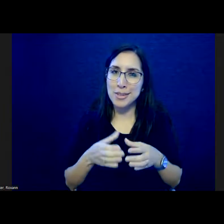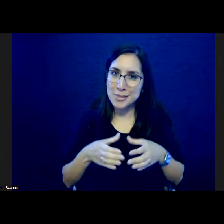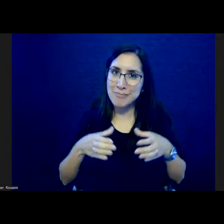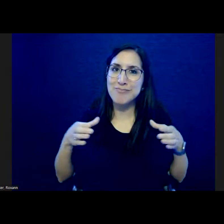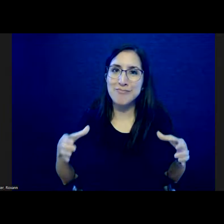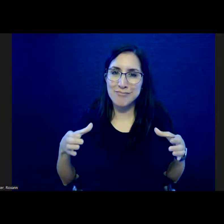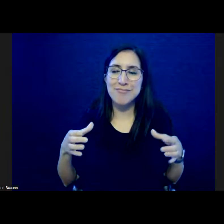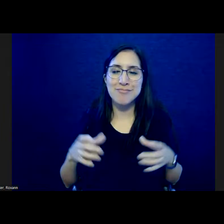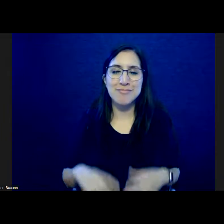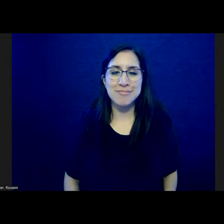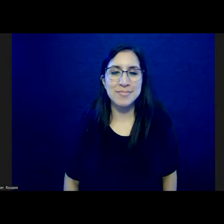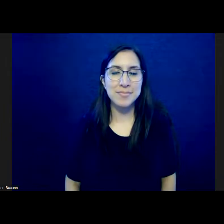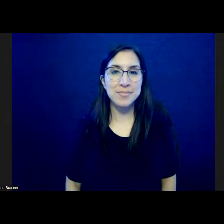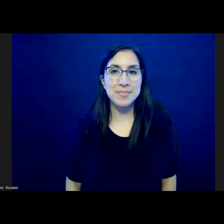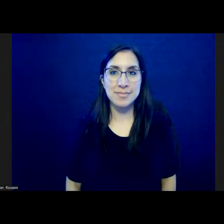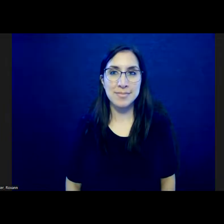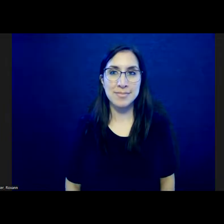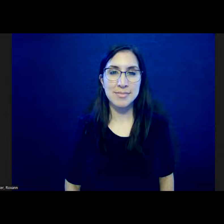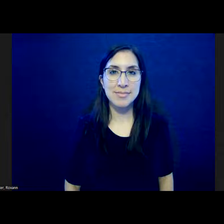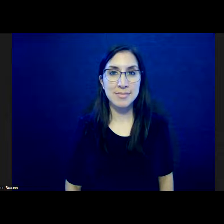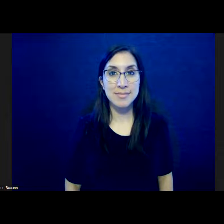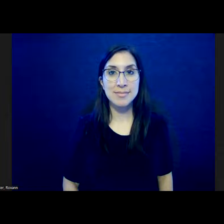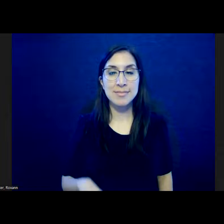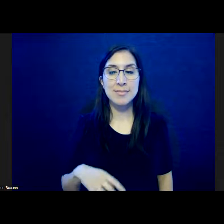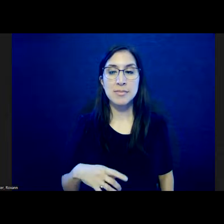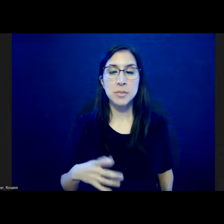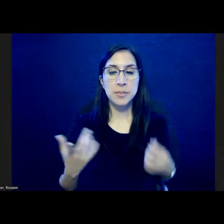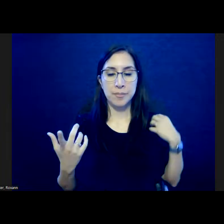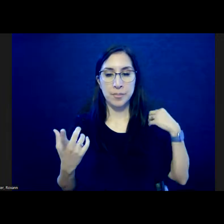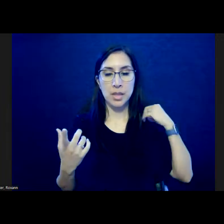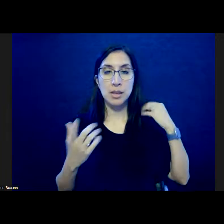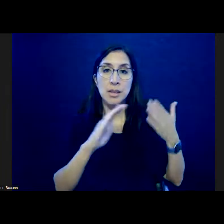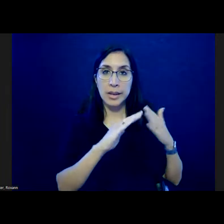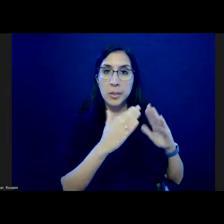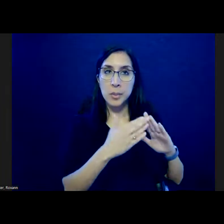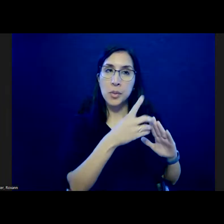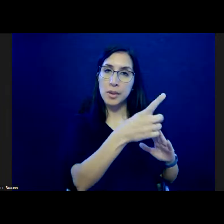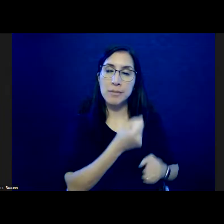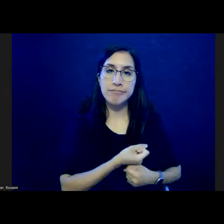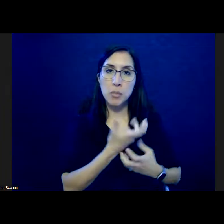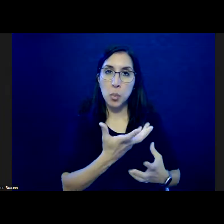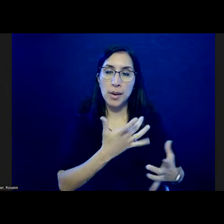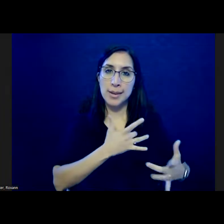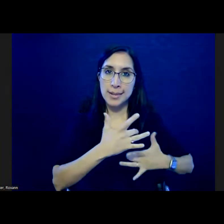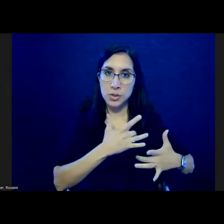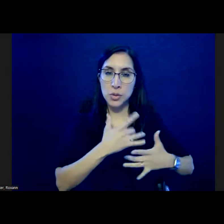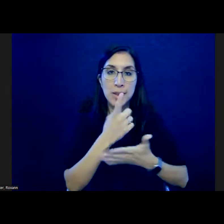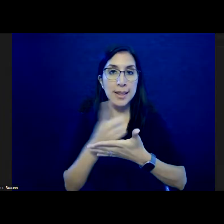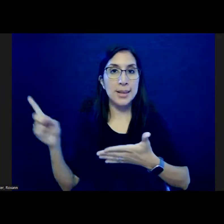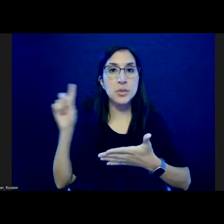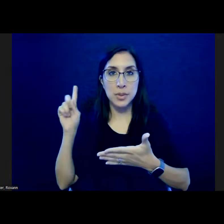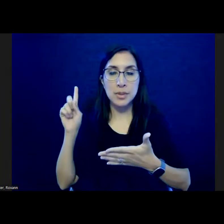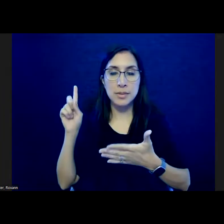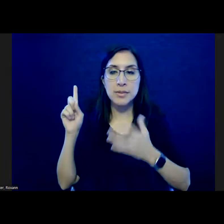Okay, so there has been a concern in the community. Last week, there was